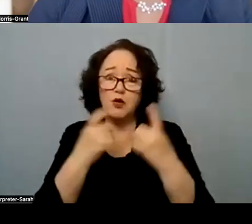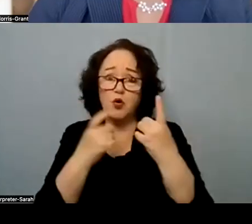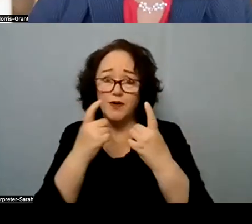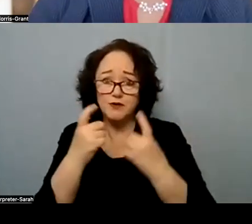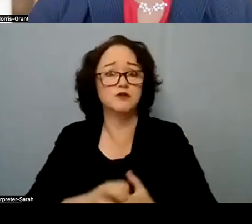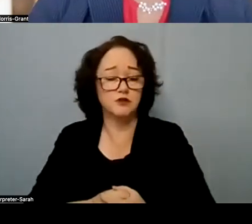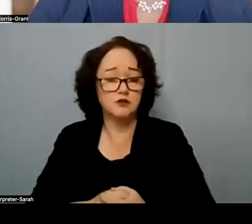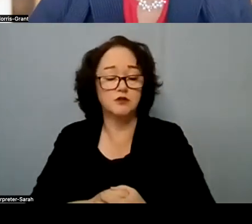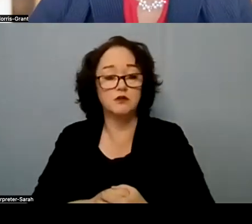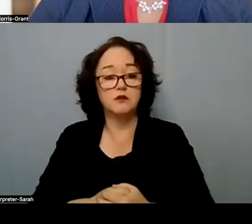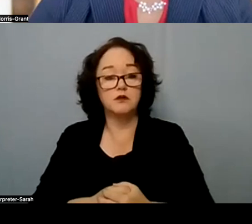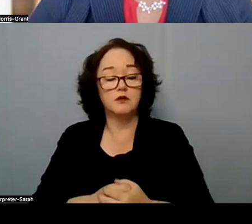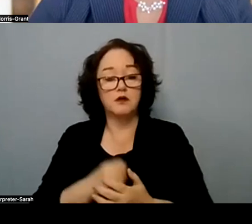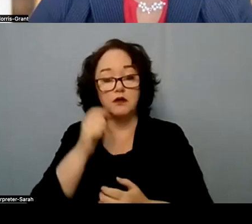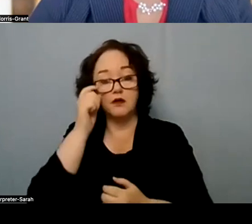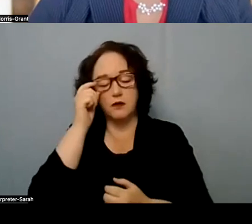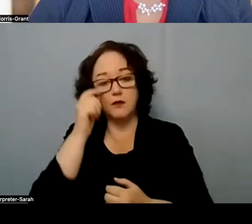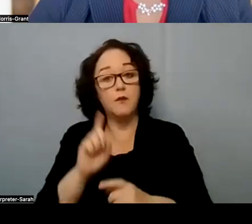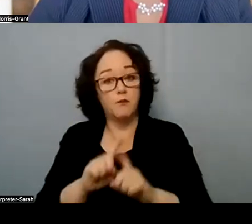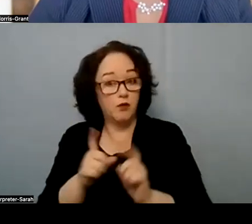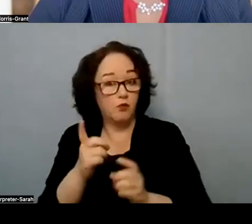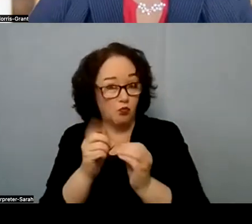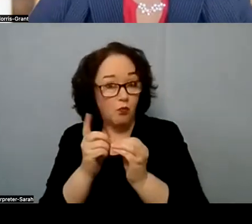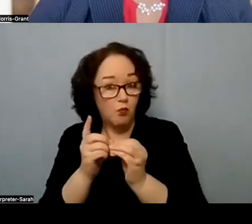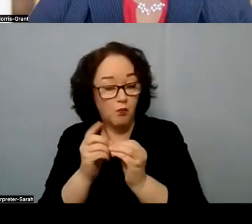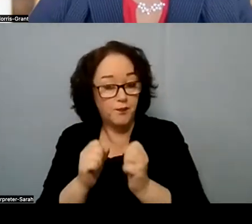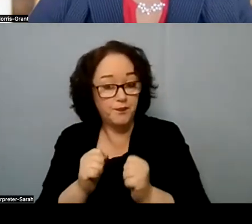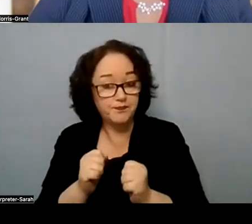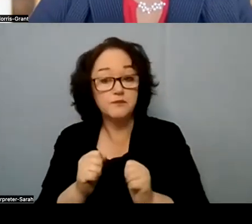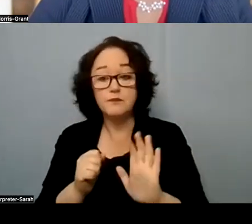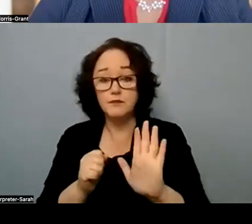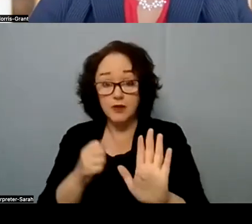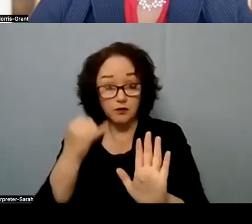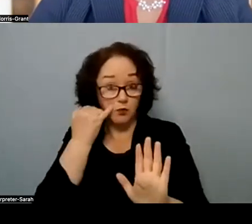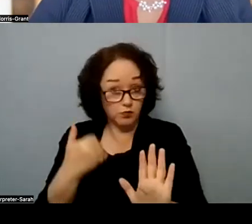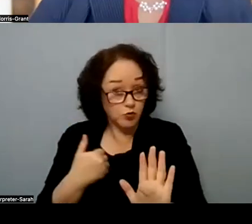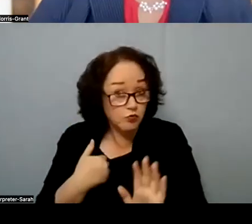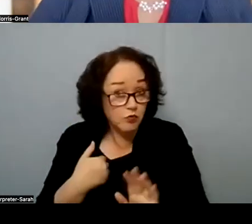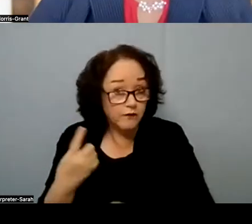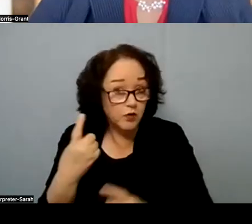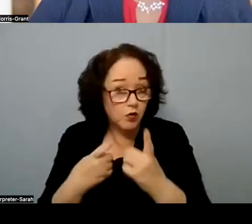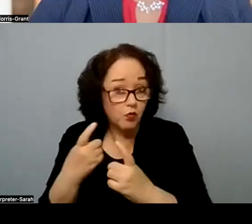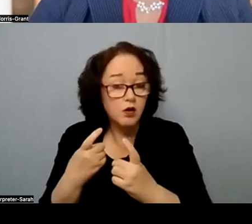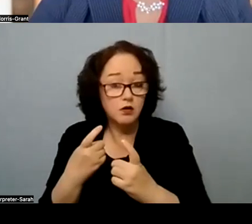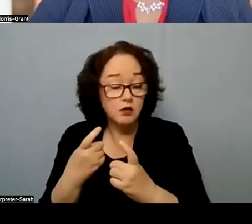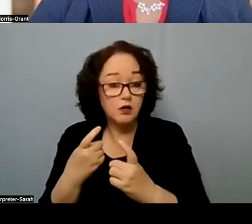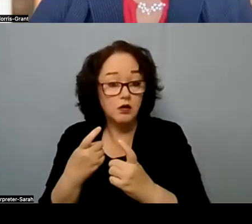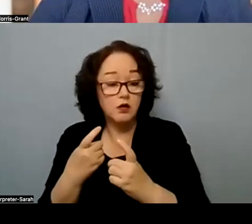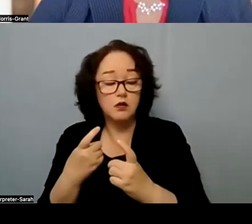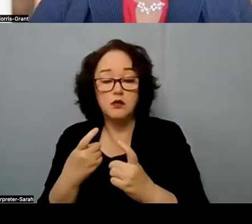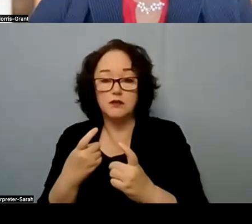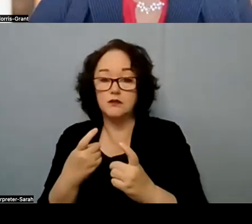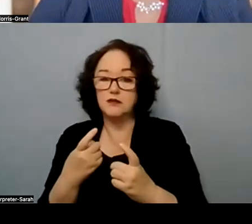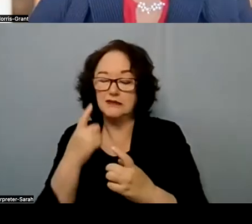then Marlene, if you have a question that you would like to ask after this one, that'll be the last